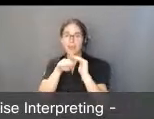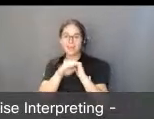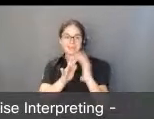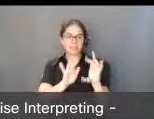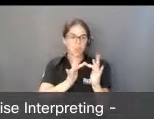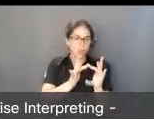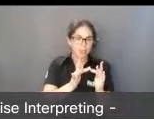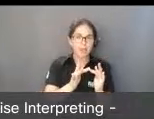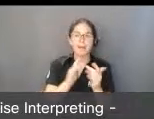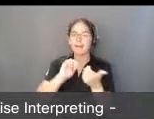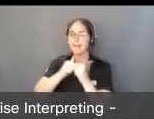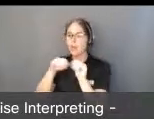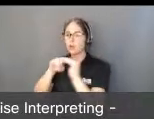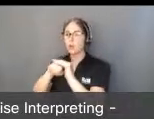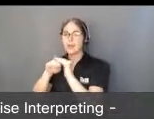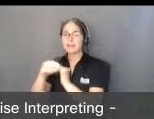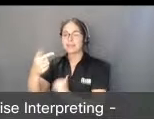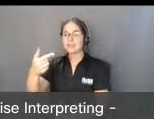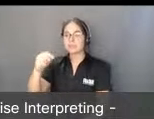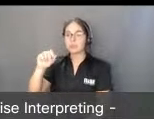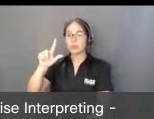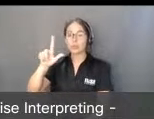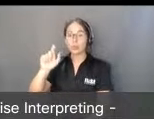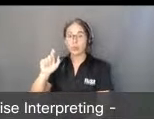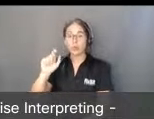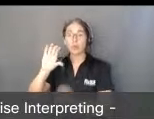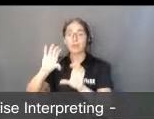Google Classroom. We did those in the past, but